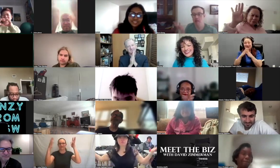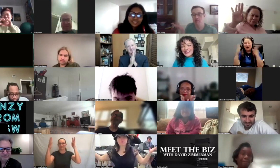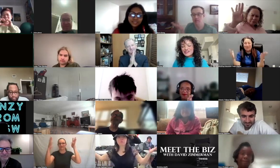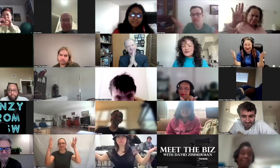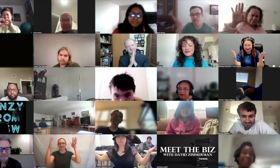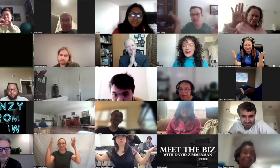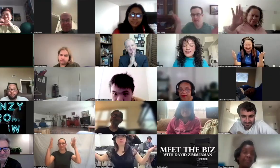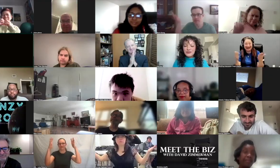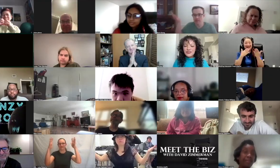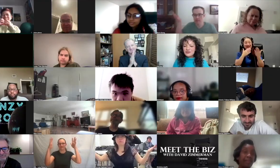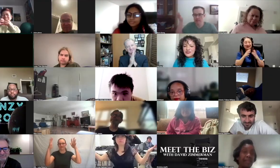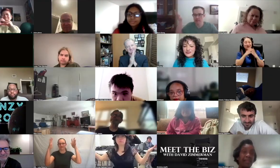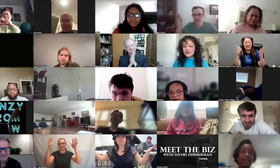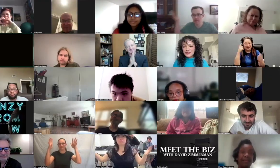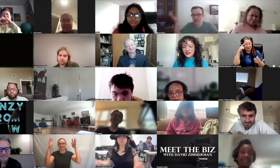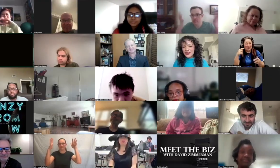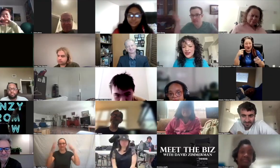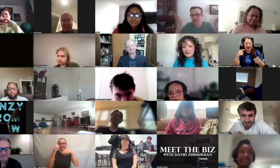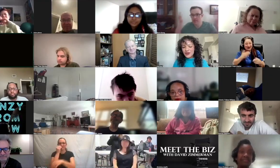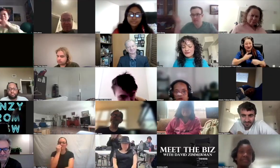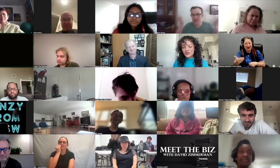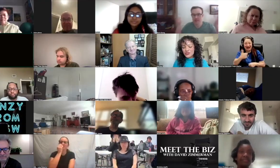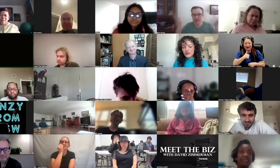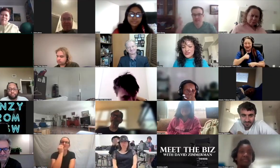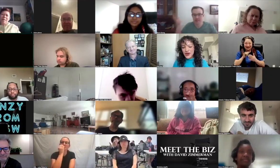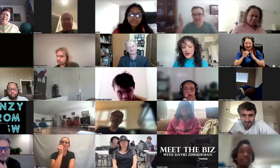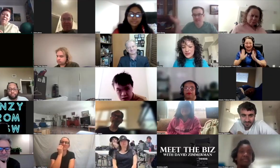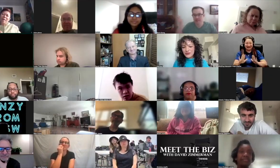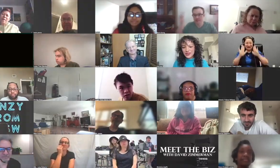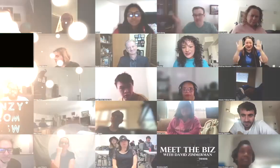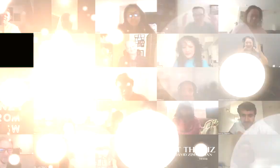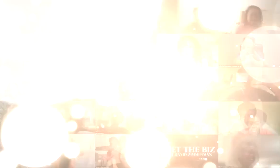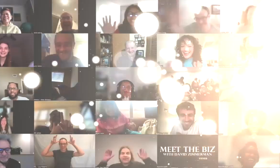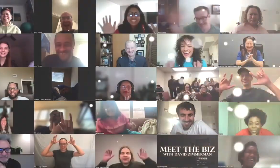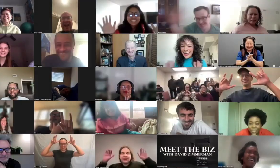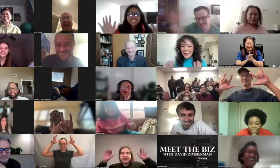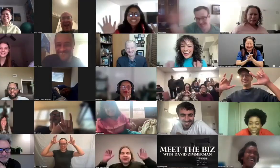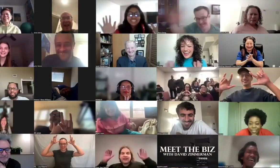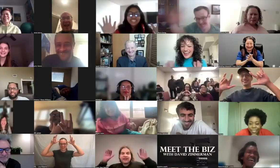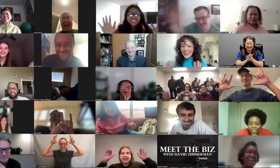Thank you so much for having me. This was great. I'm genuinely so happy to be here.